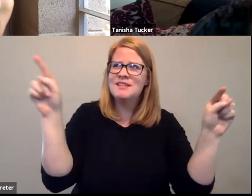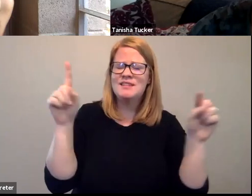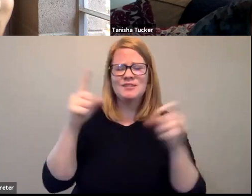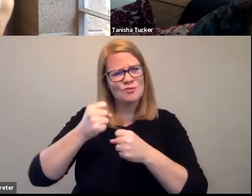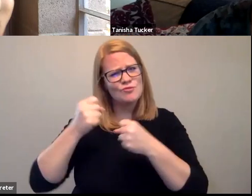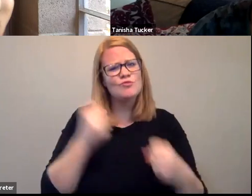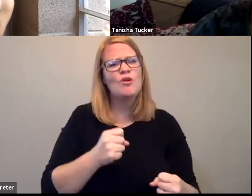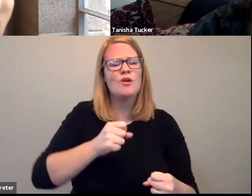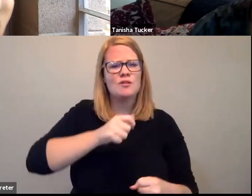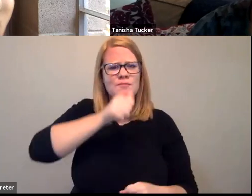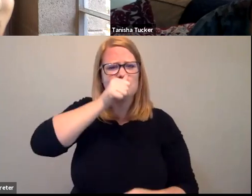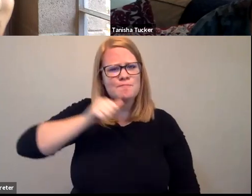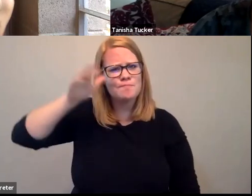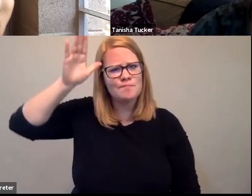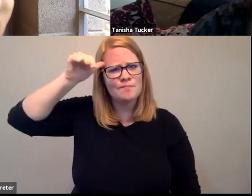and the sun,